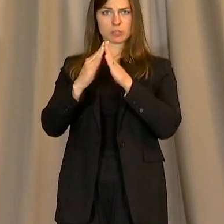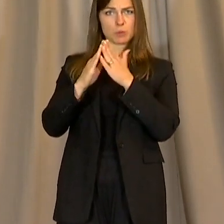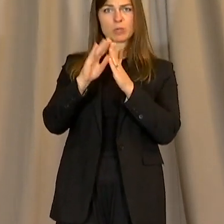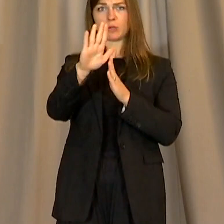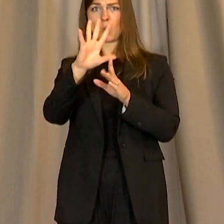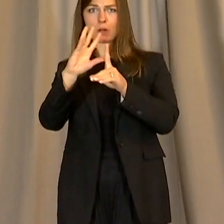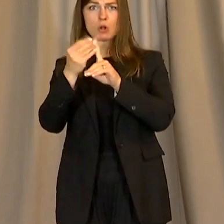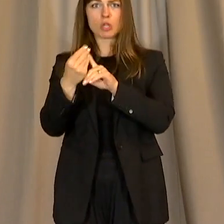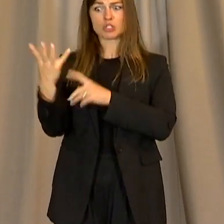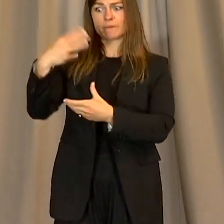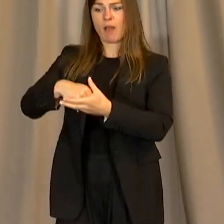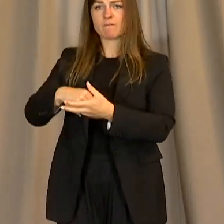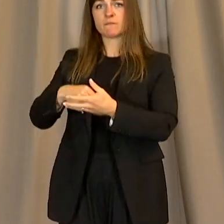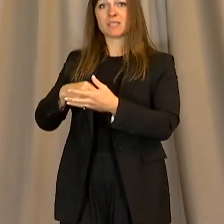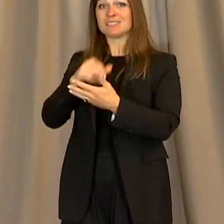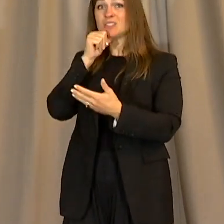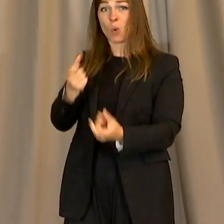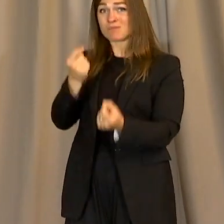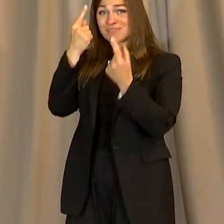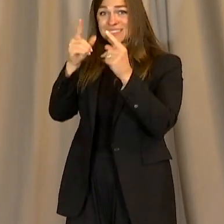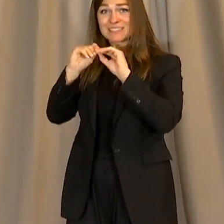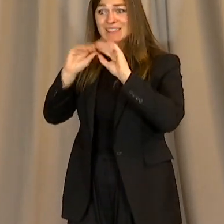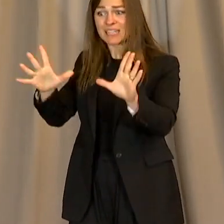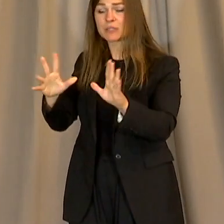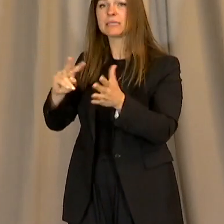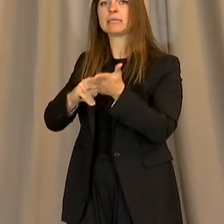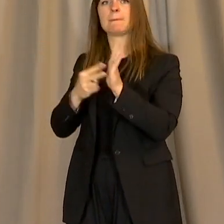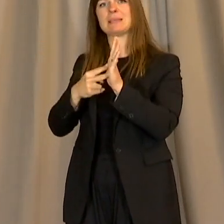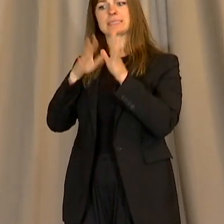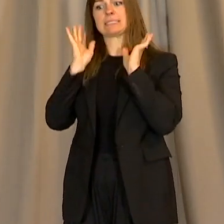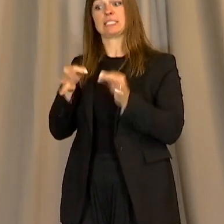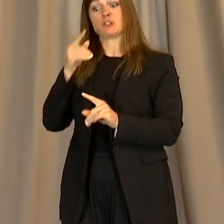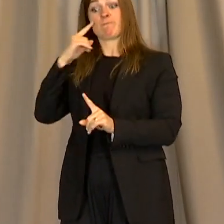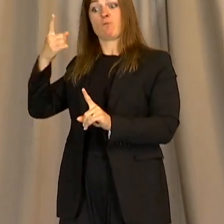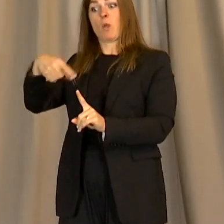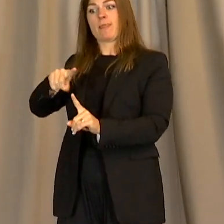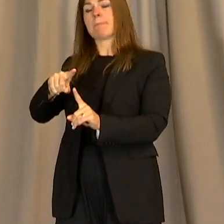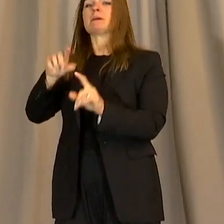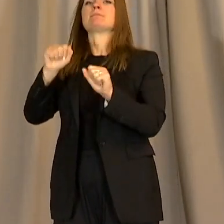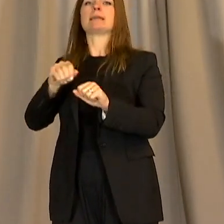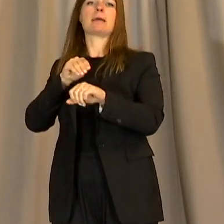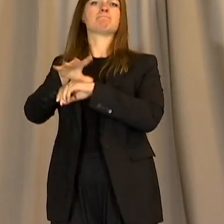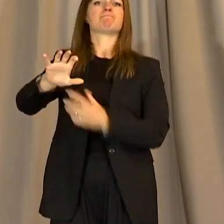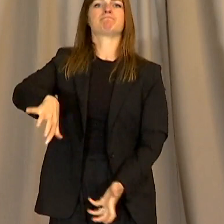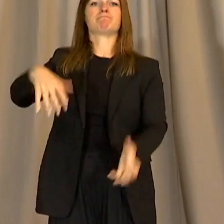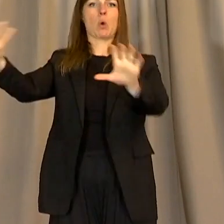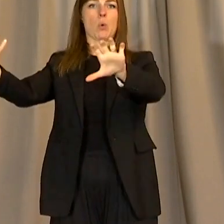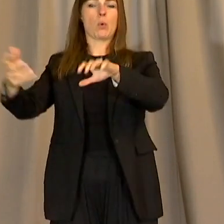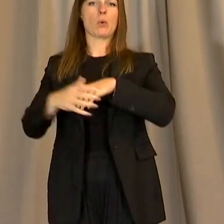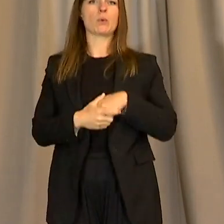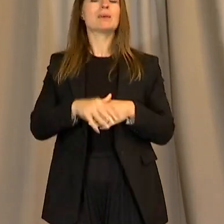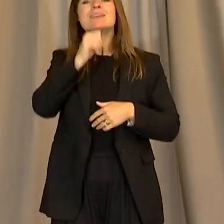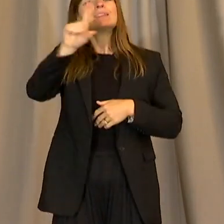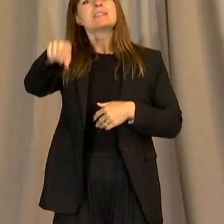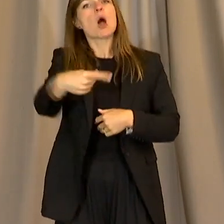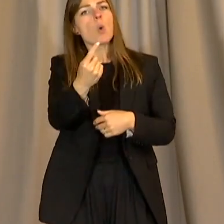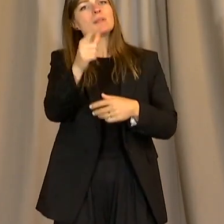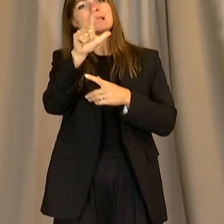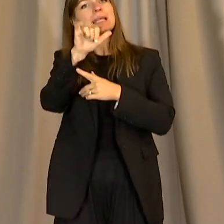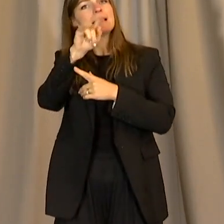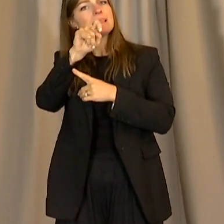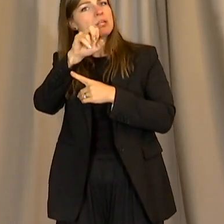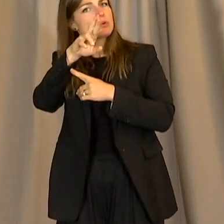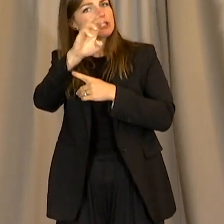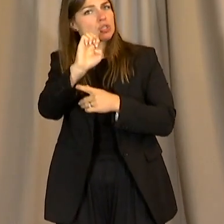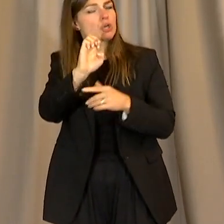make catastrophic decisions on their behalf. So it's not just the literature and what we decide to teach, it's our